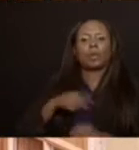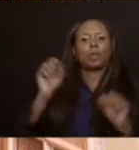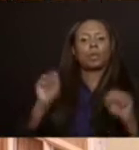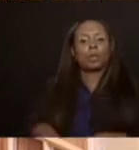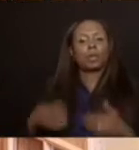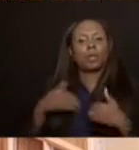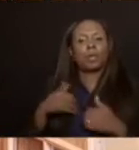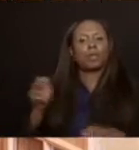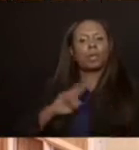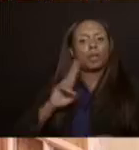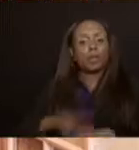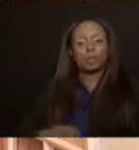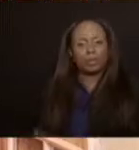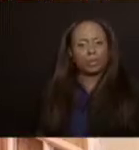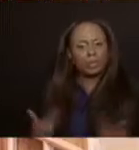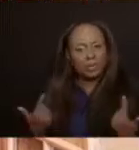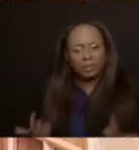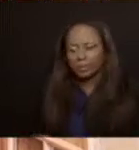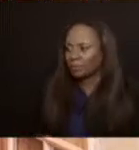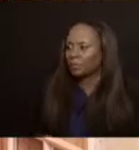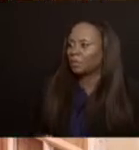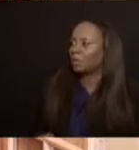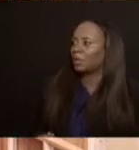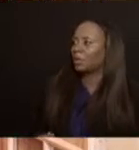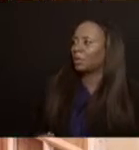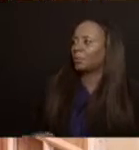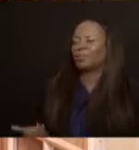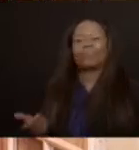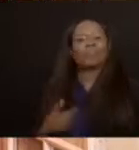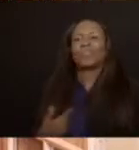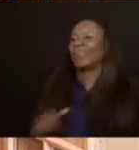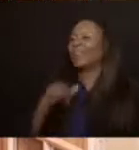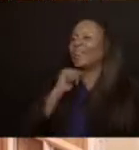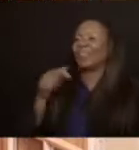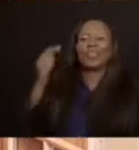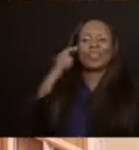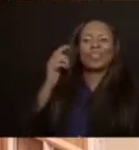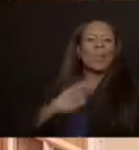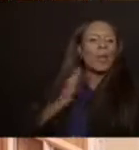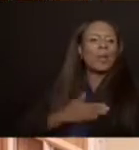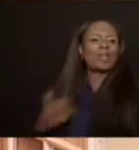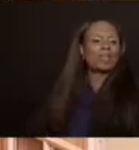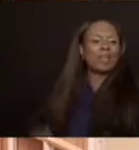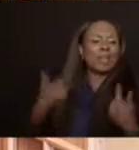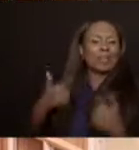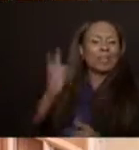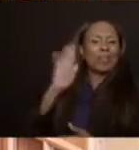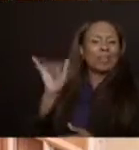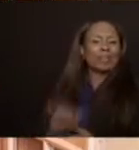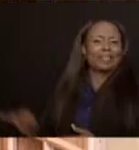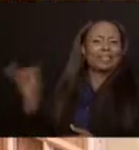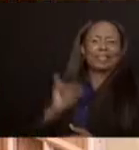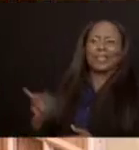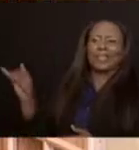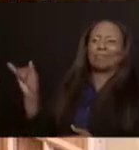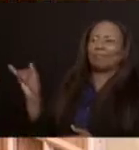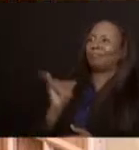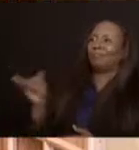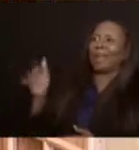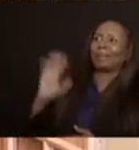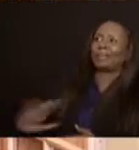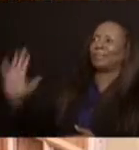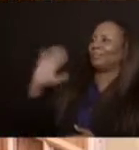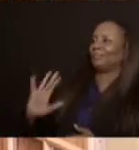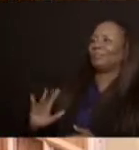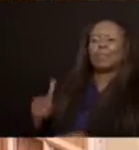as possible. I don't think we'll go back to old normalcy for a little bit globally, but we can at least do better, make sure